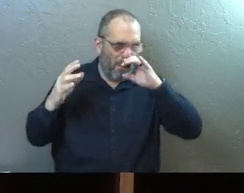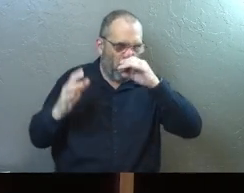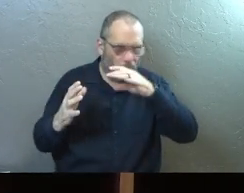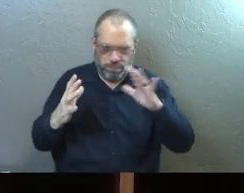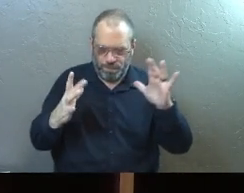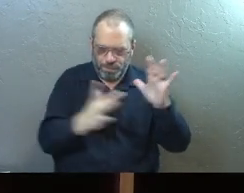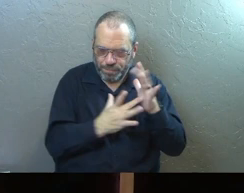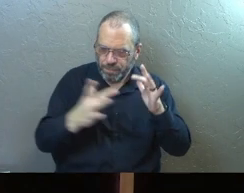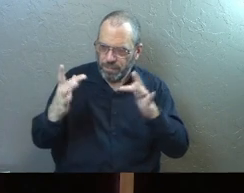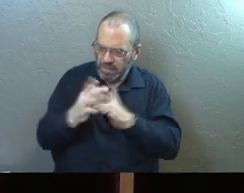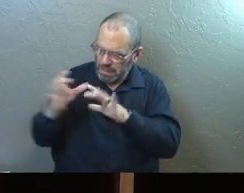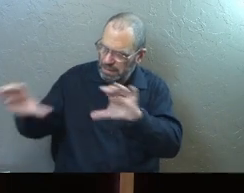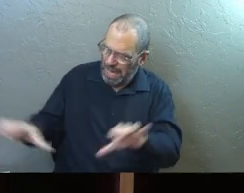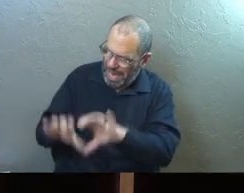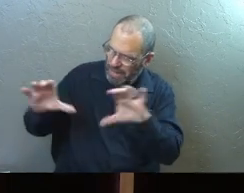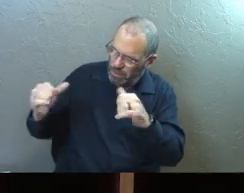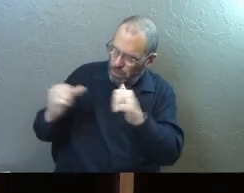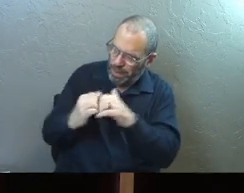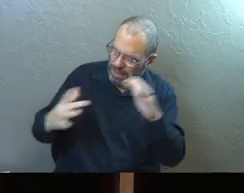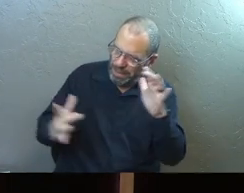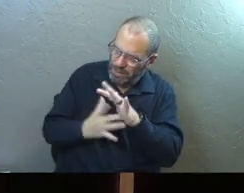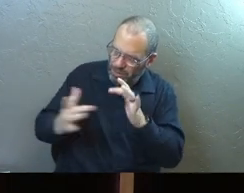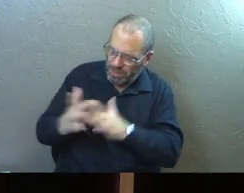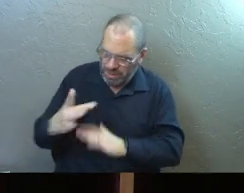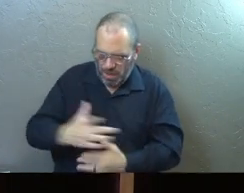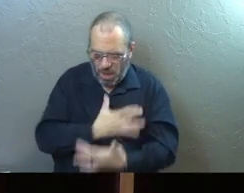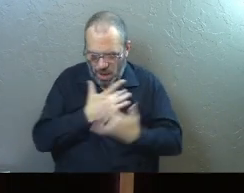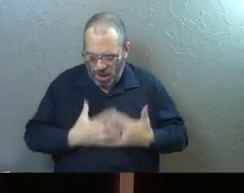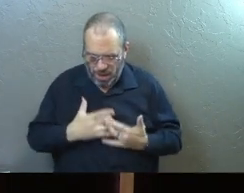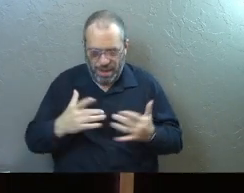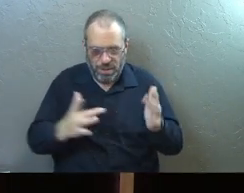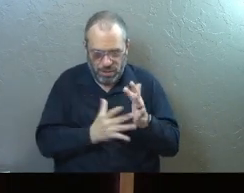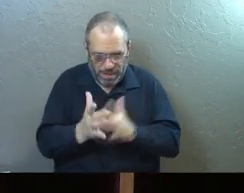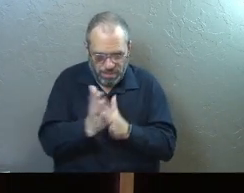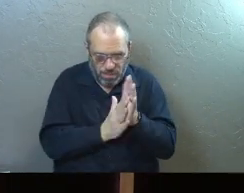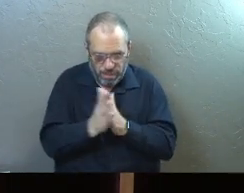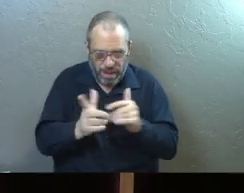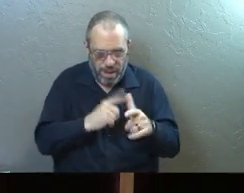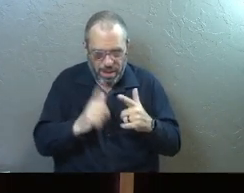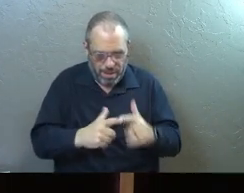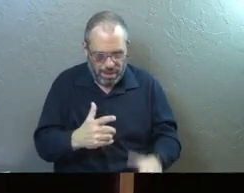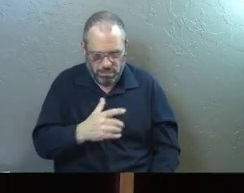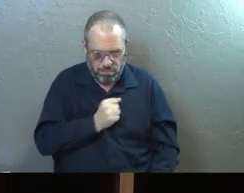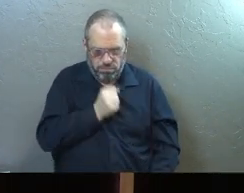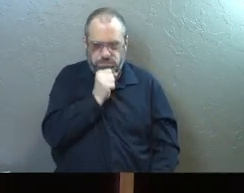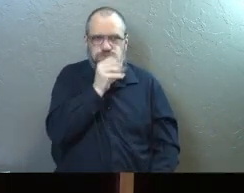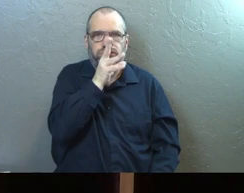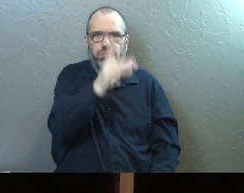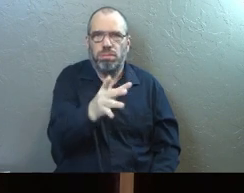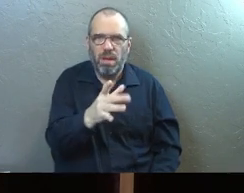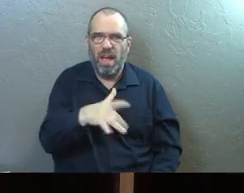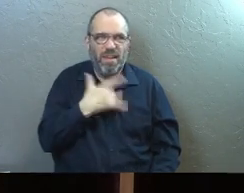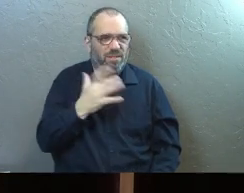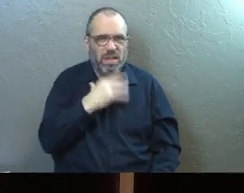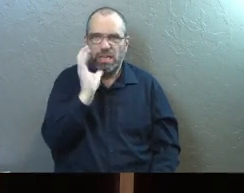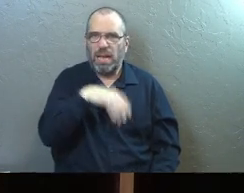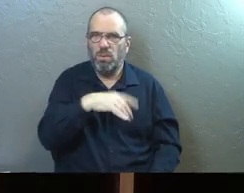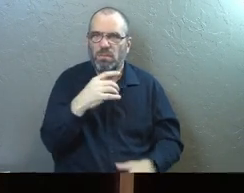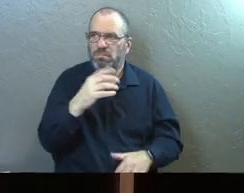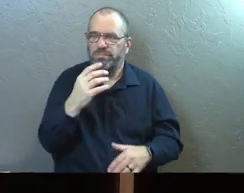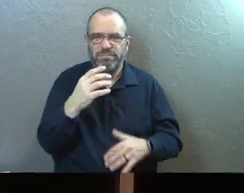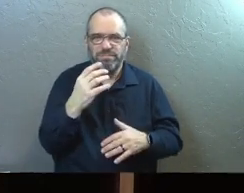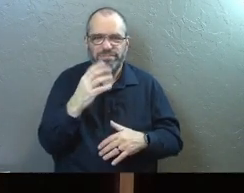a Jesus action with Jesus heart and Jesus motive all of a sudden comes out of you, it feels like a weird day.